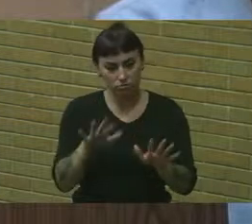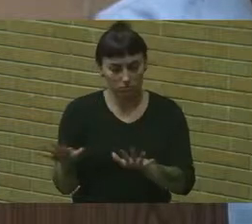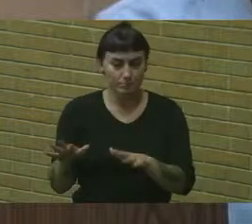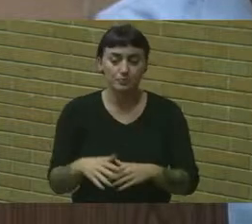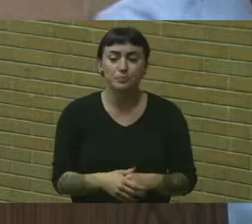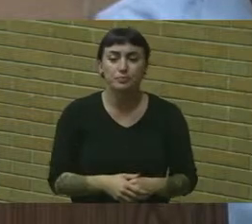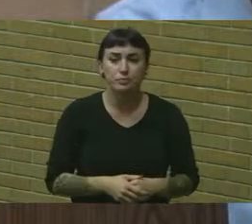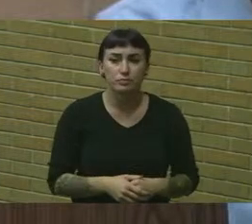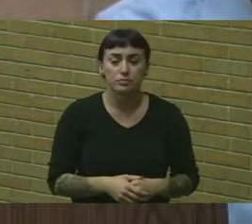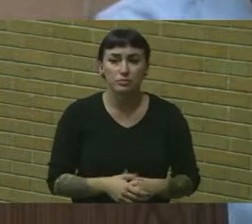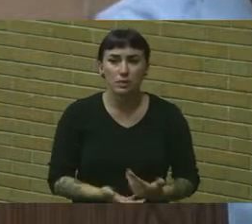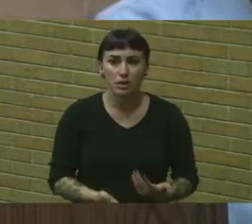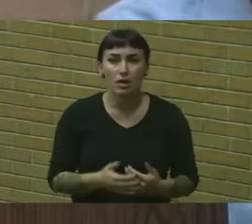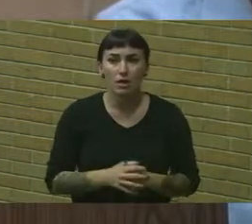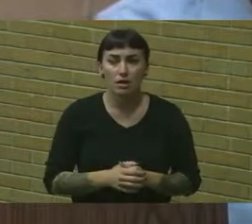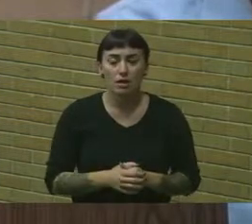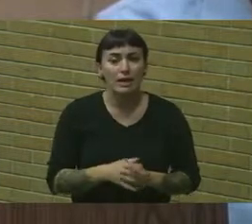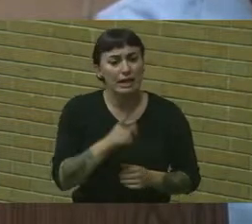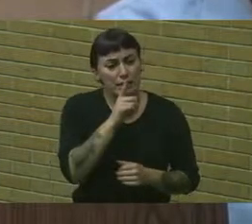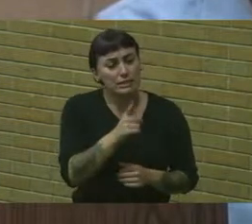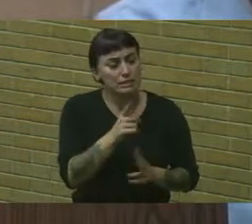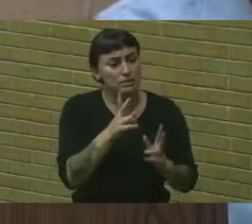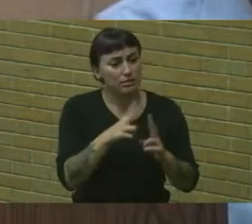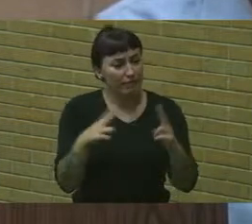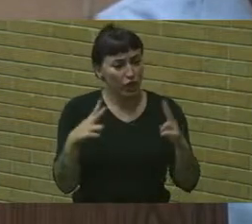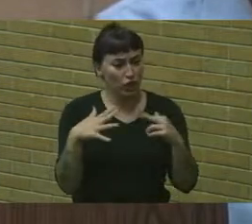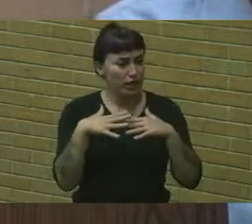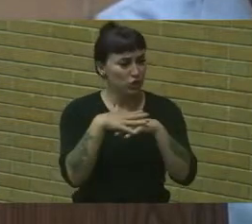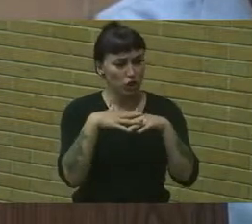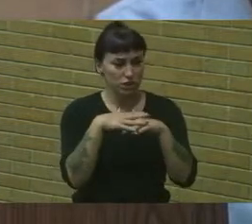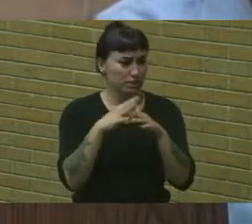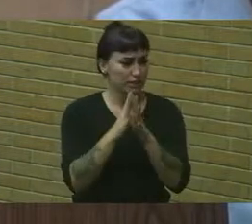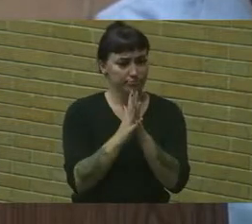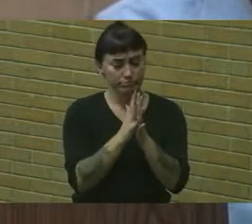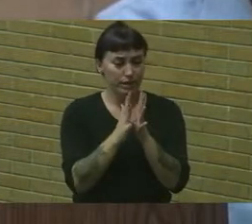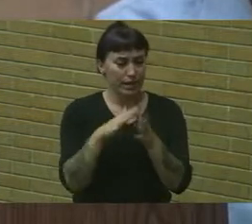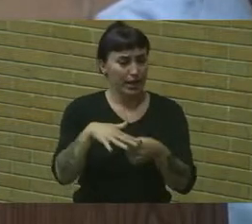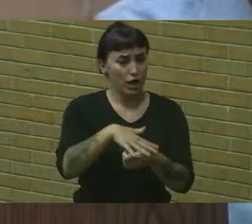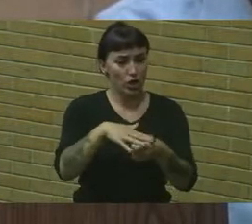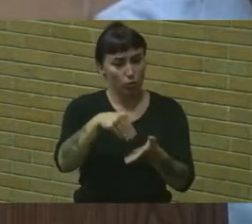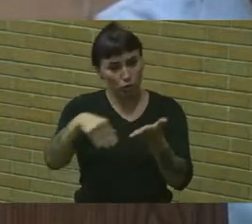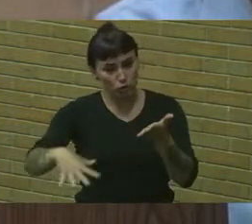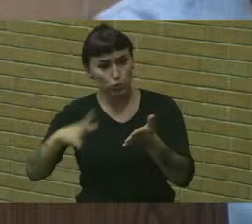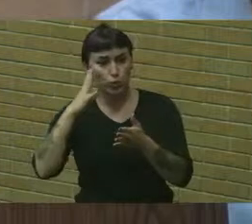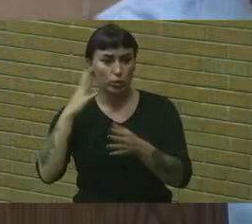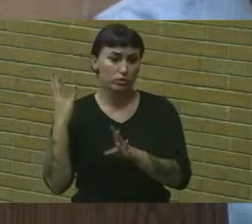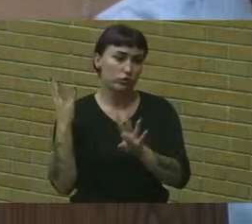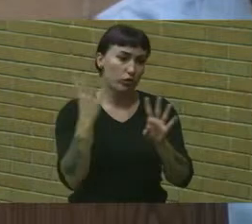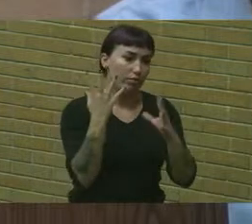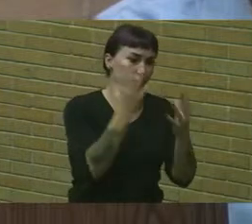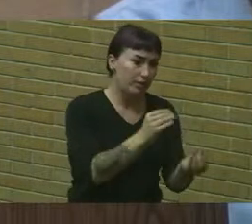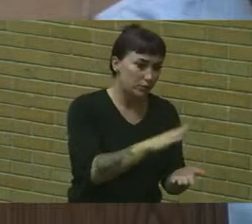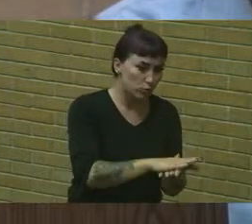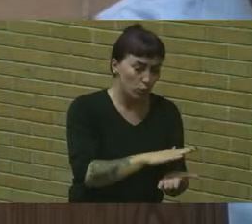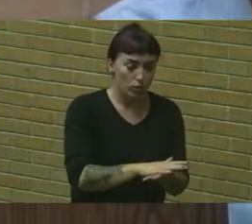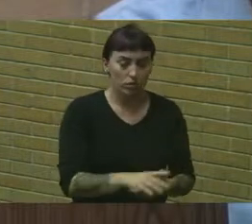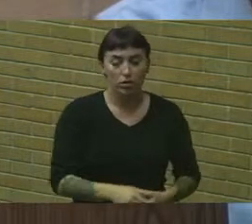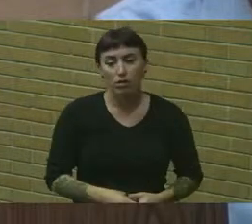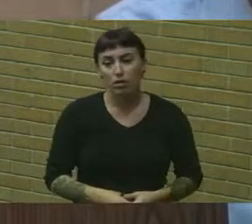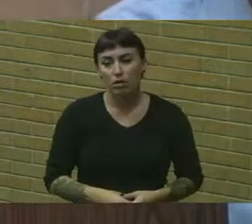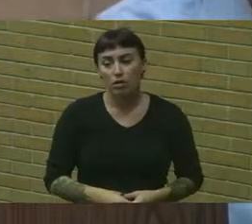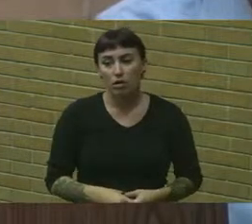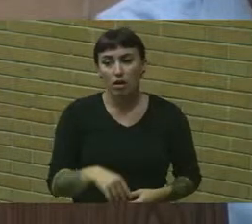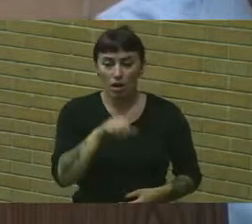forth. And it is a very congested area when students are getting out of school, and